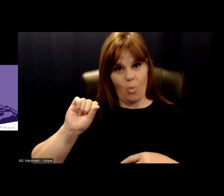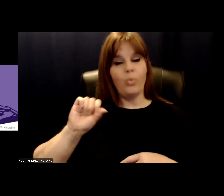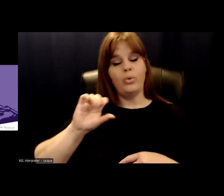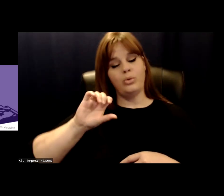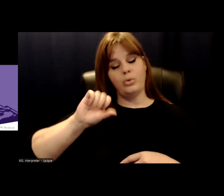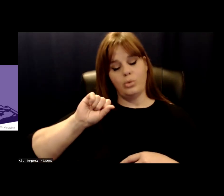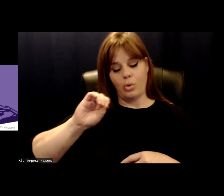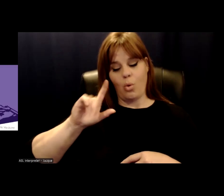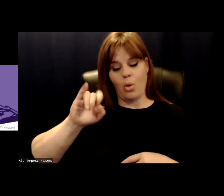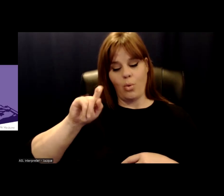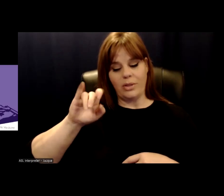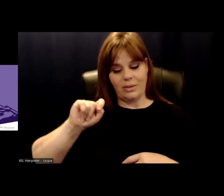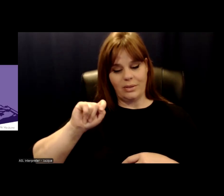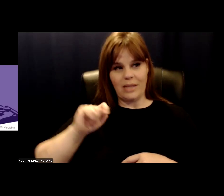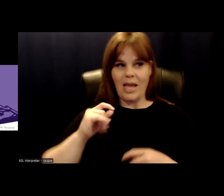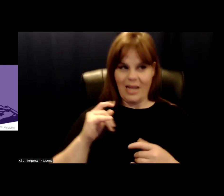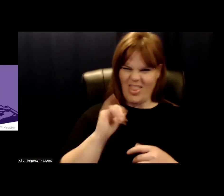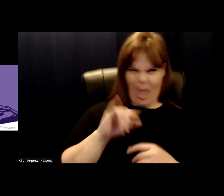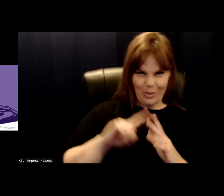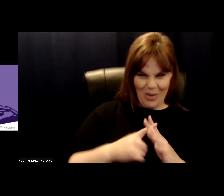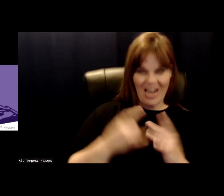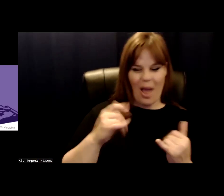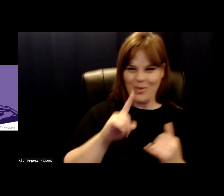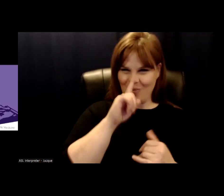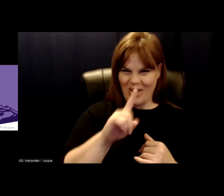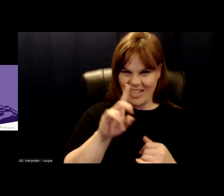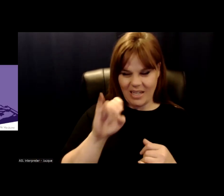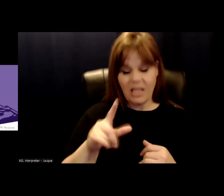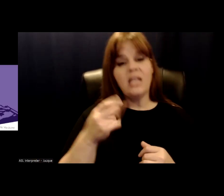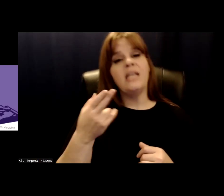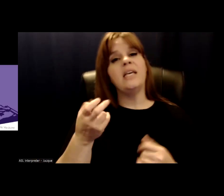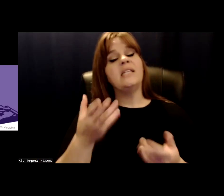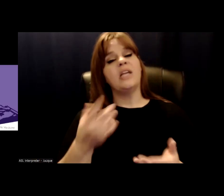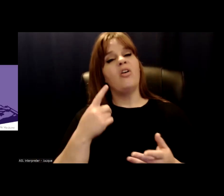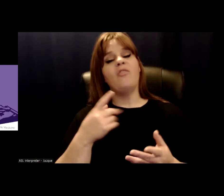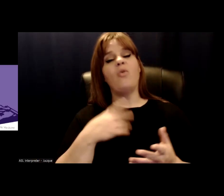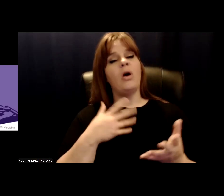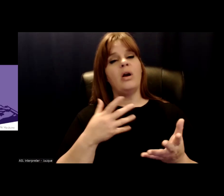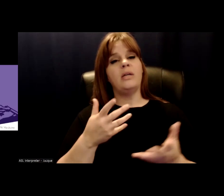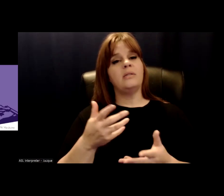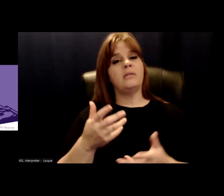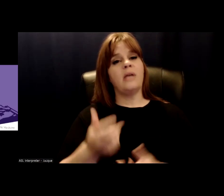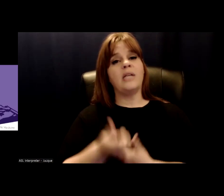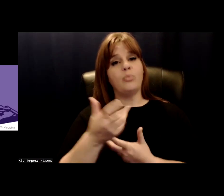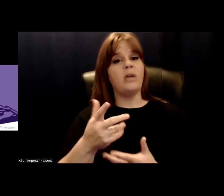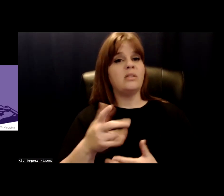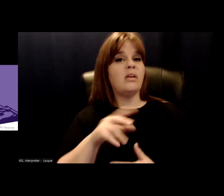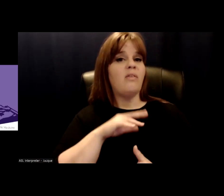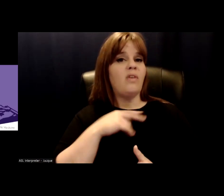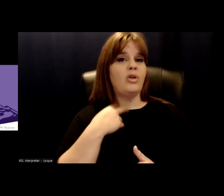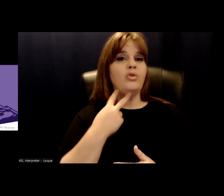Now is the real deal. He's hailed for his effortlessly expressive tone and playful